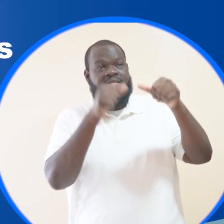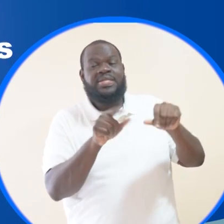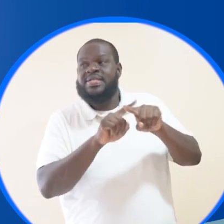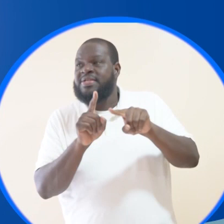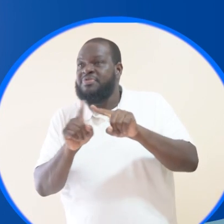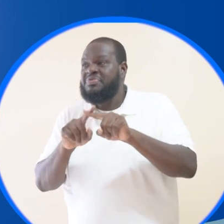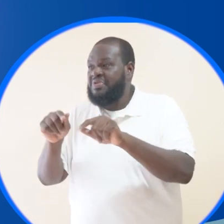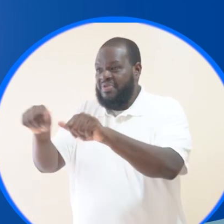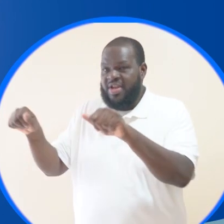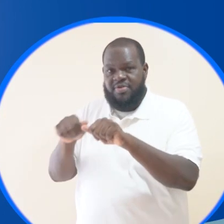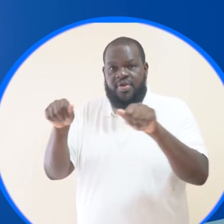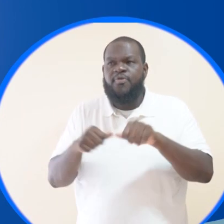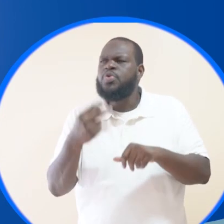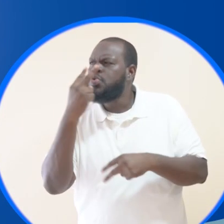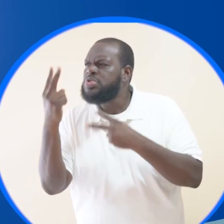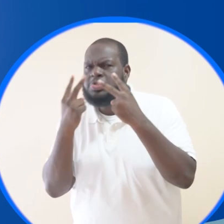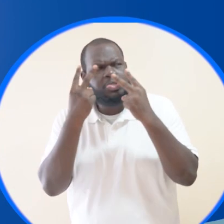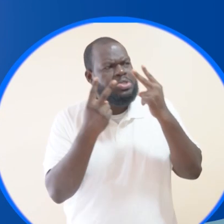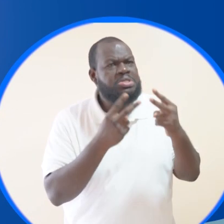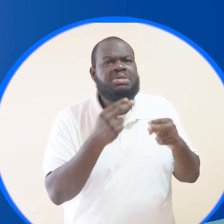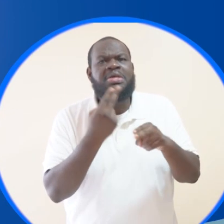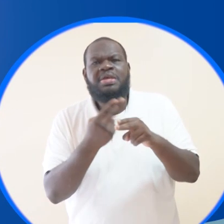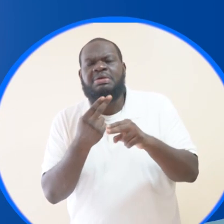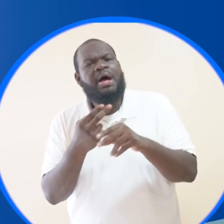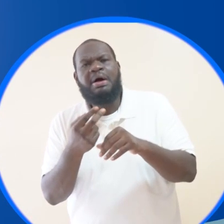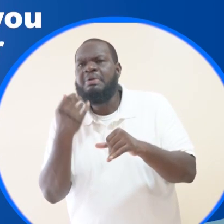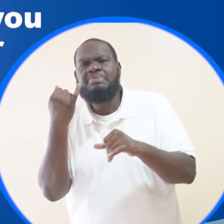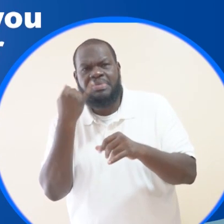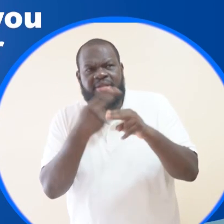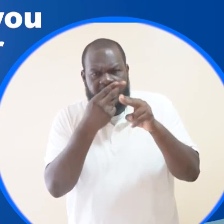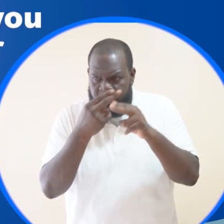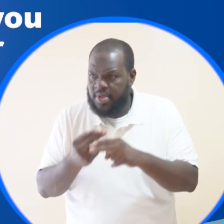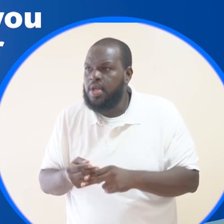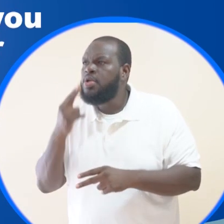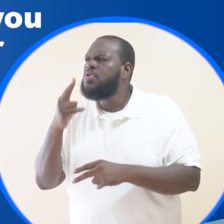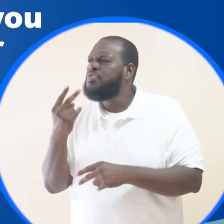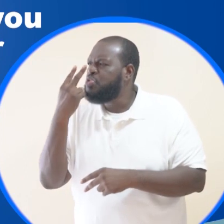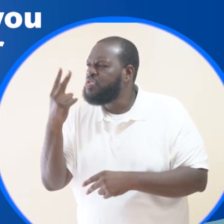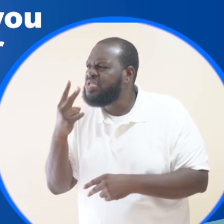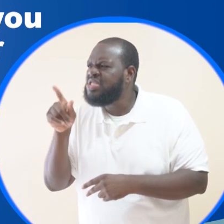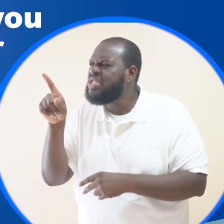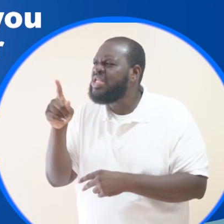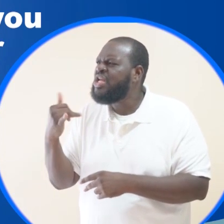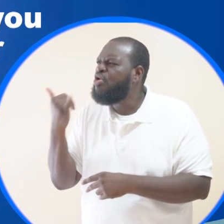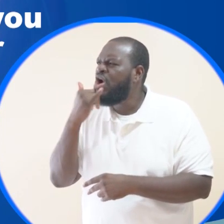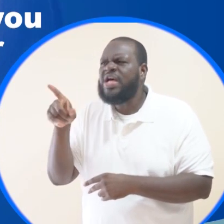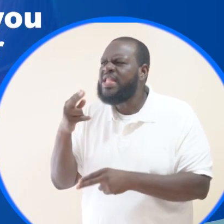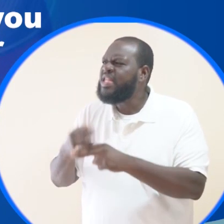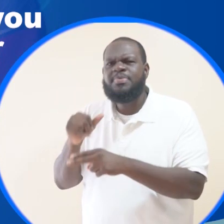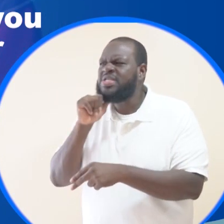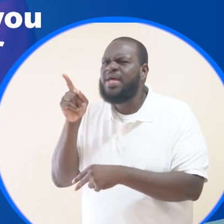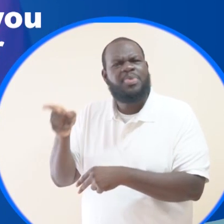divisions For you to check if you are listed And whether your particulars are accurate You can object to anyone you believe Does not qualify for